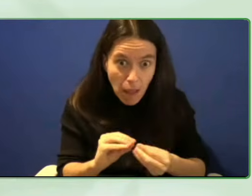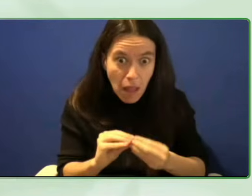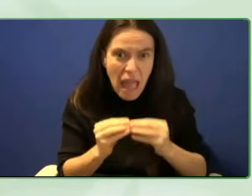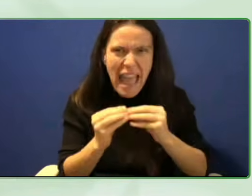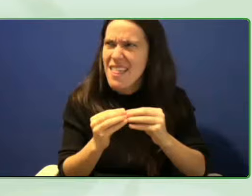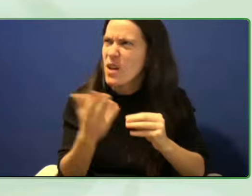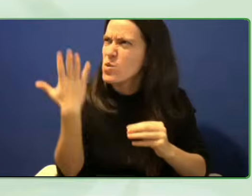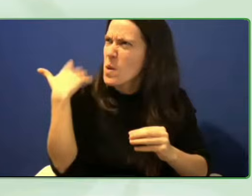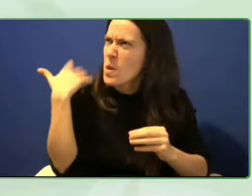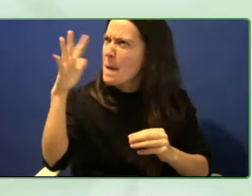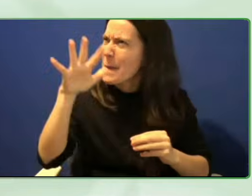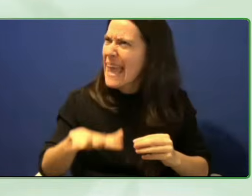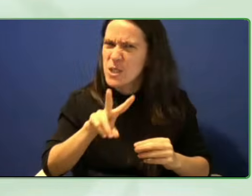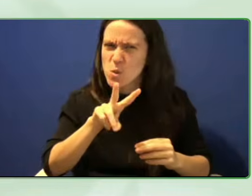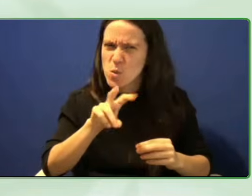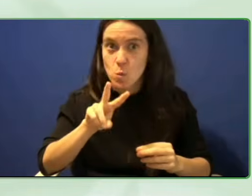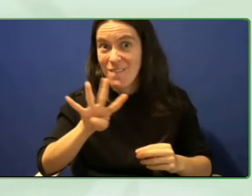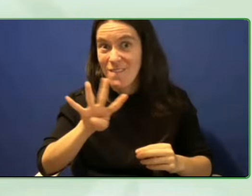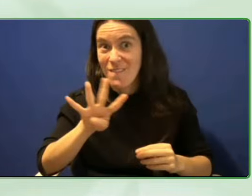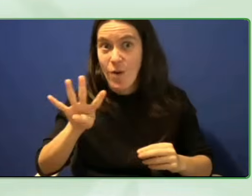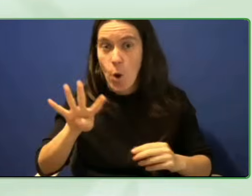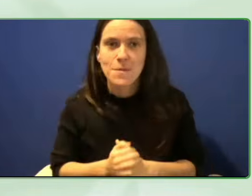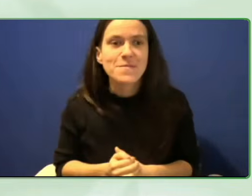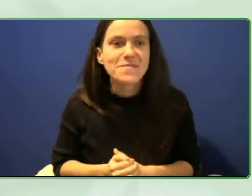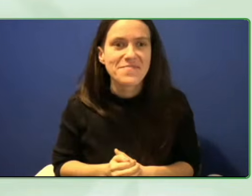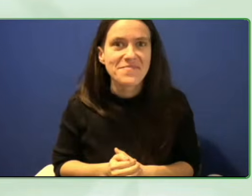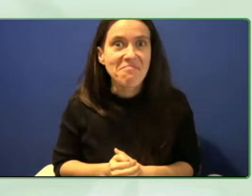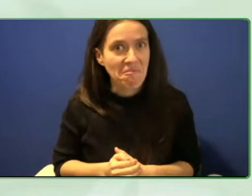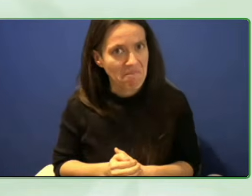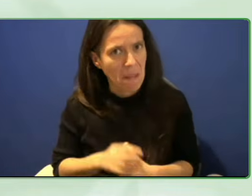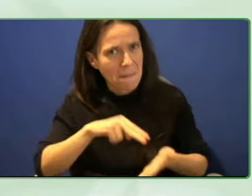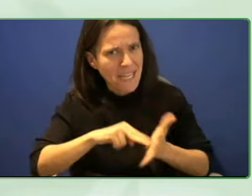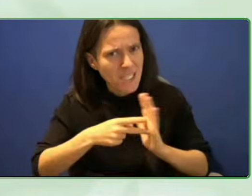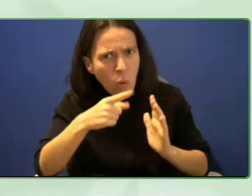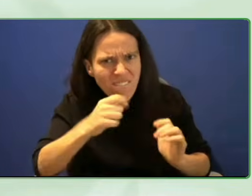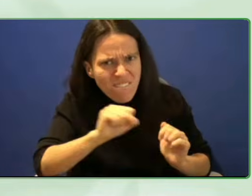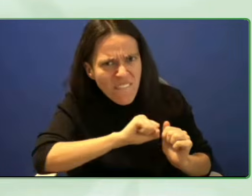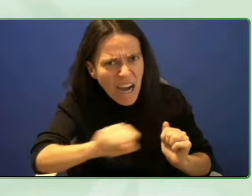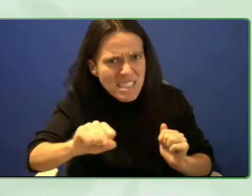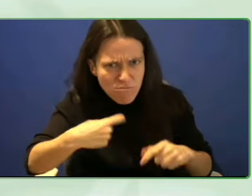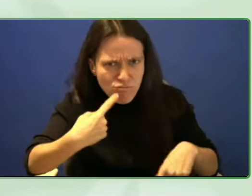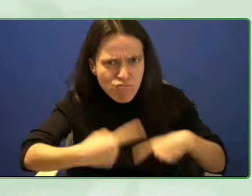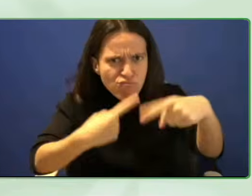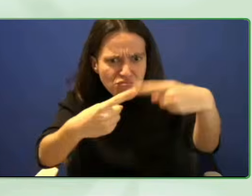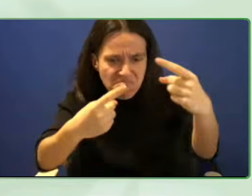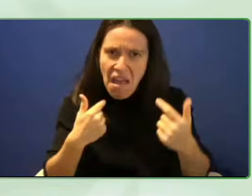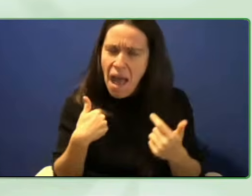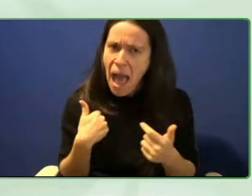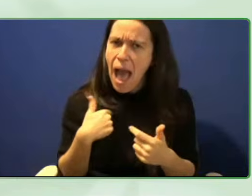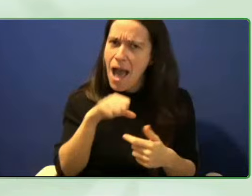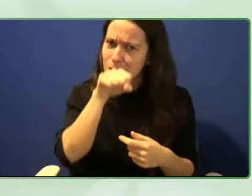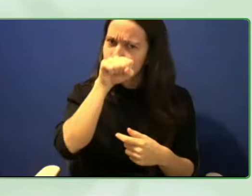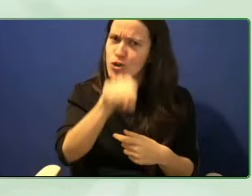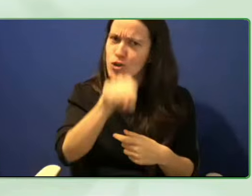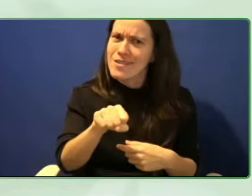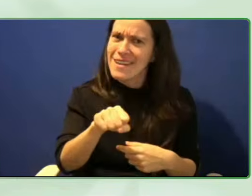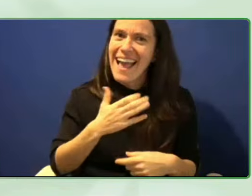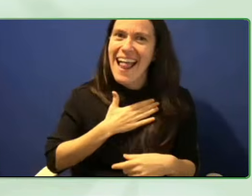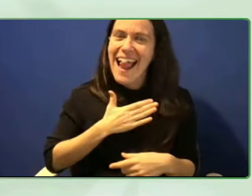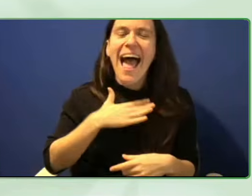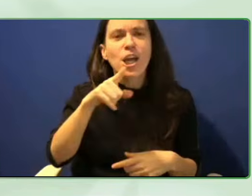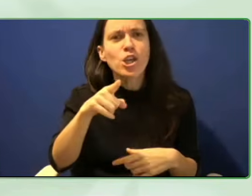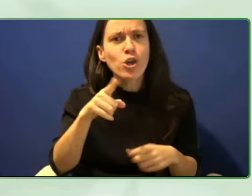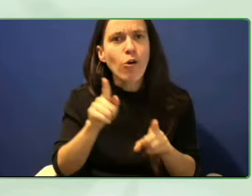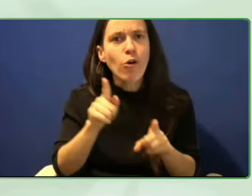2024. So you've moved pretty quickly, and I'm a big fan of democratizing access